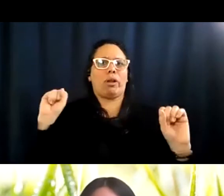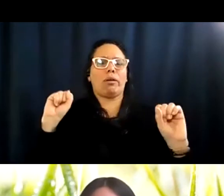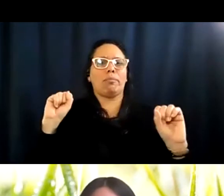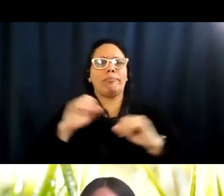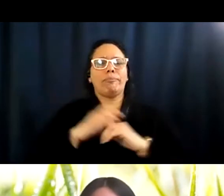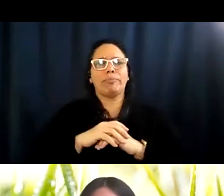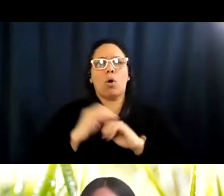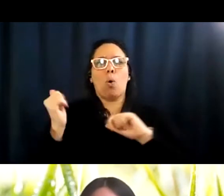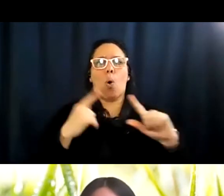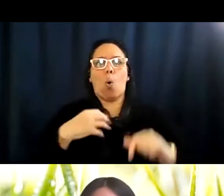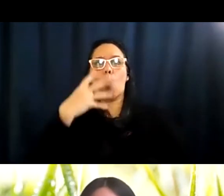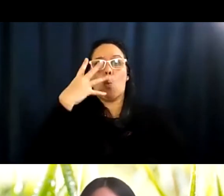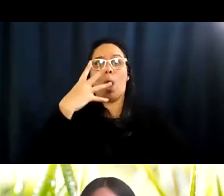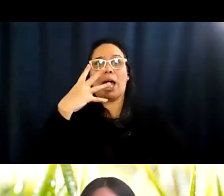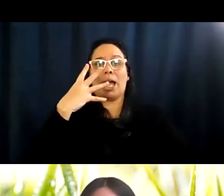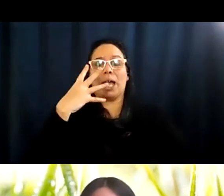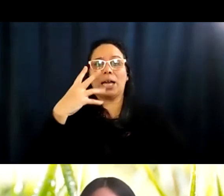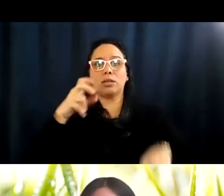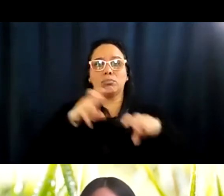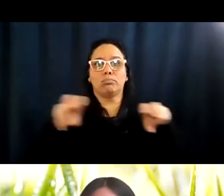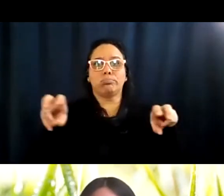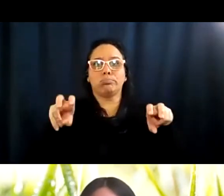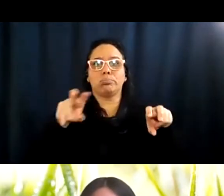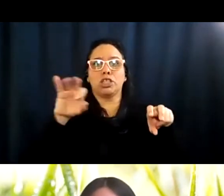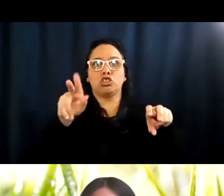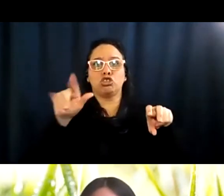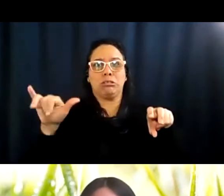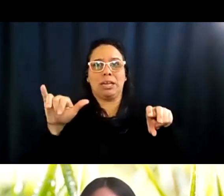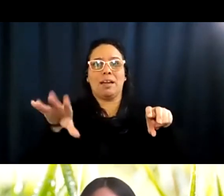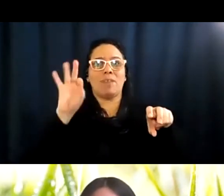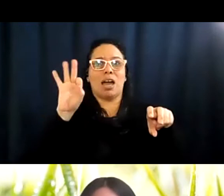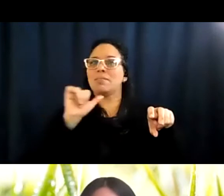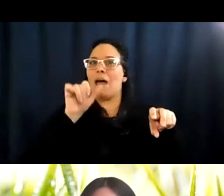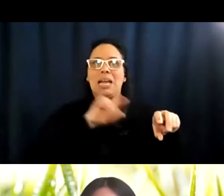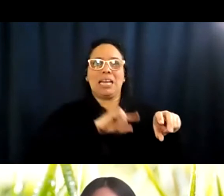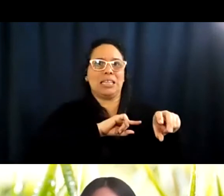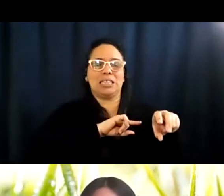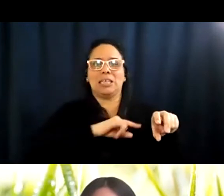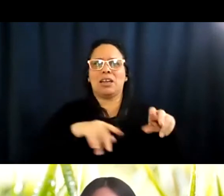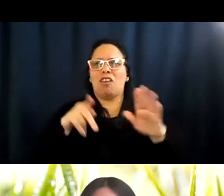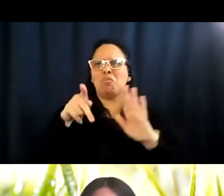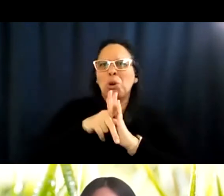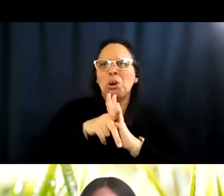all-white jury found her not guilty on the charges of murder, kidnapping, and conspiracy.